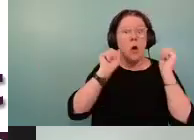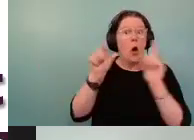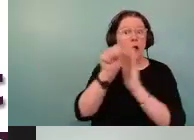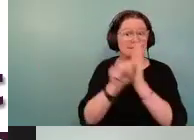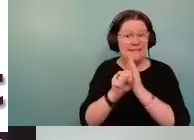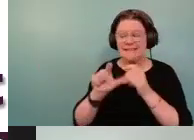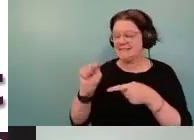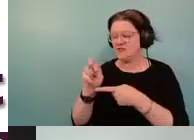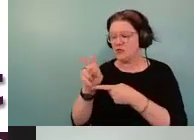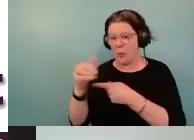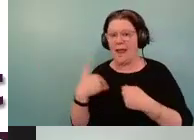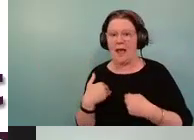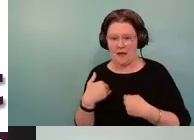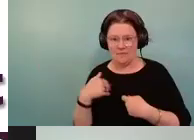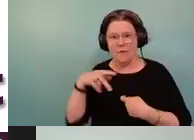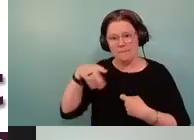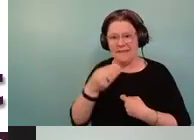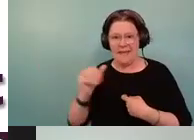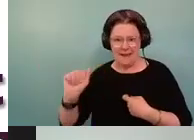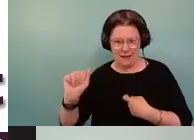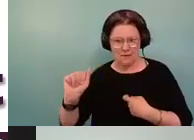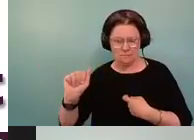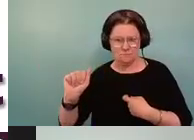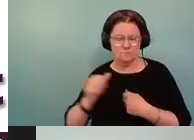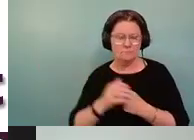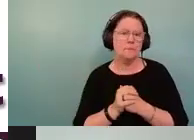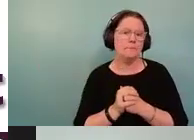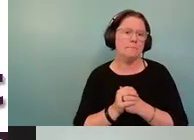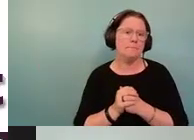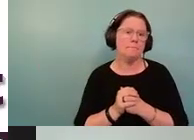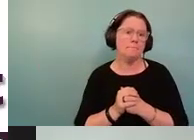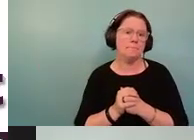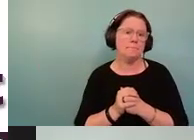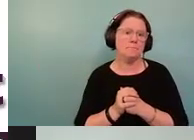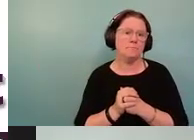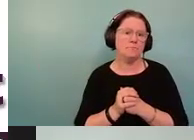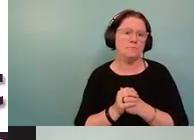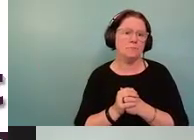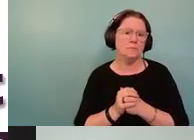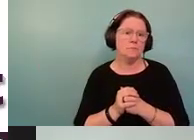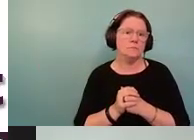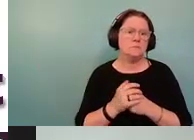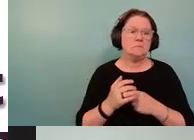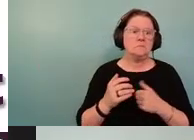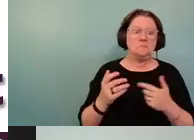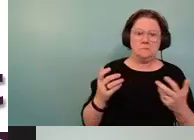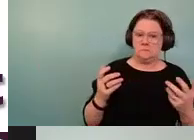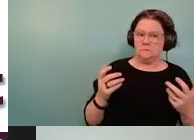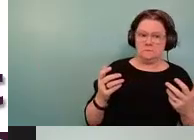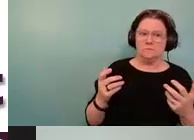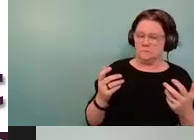and advocacy agency in the country. We have been the protection and advocacy agency